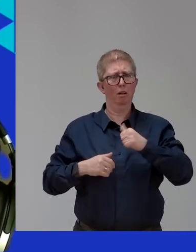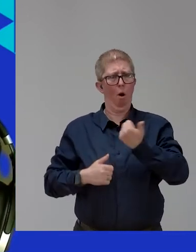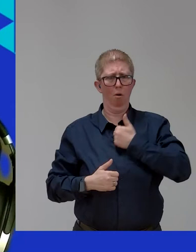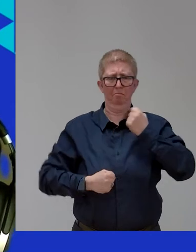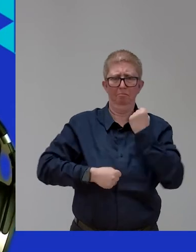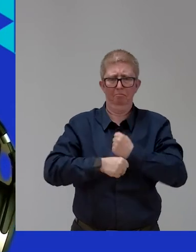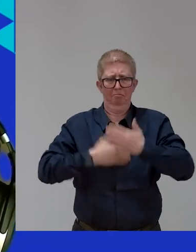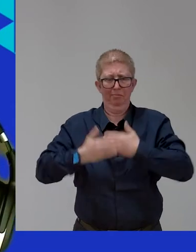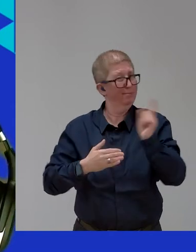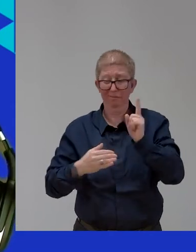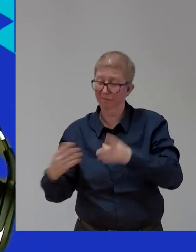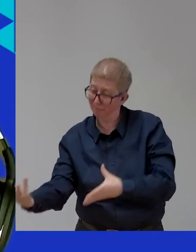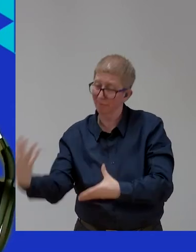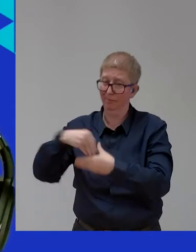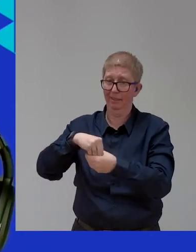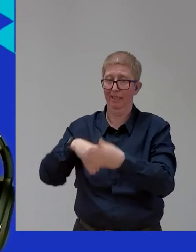Catalina.